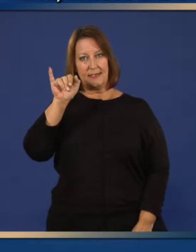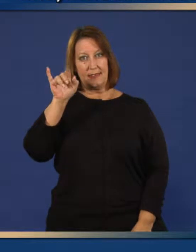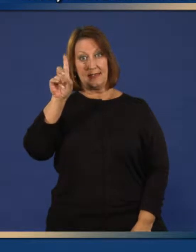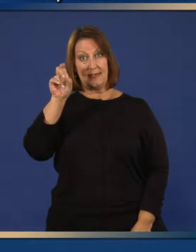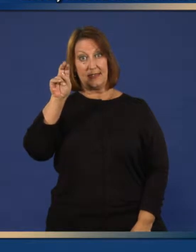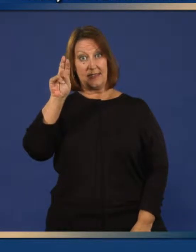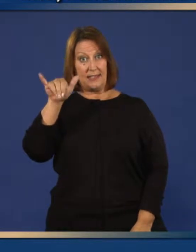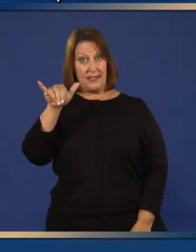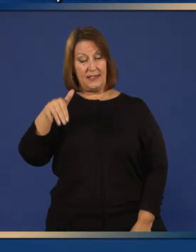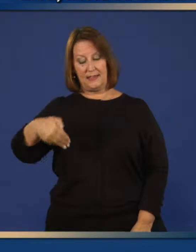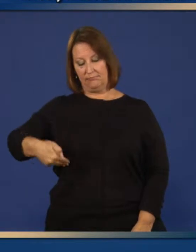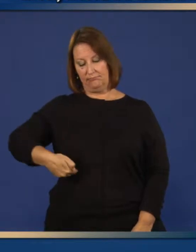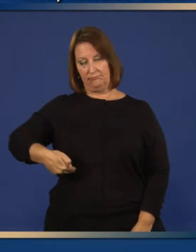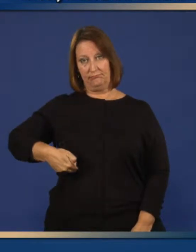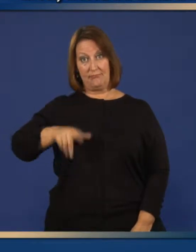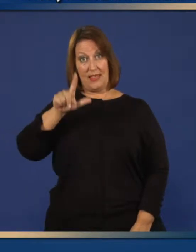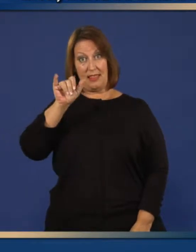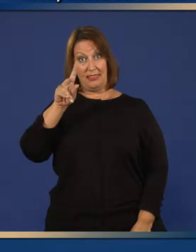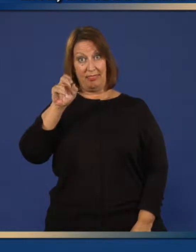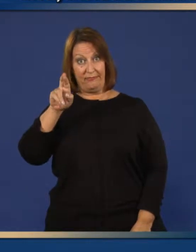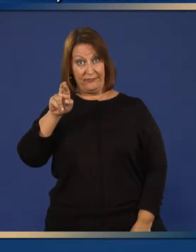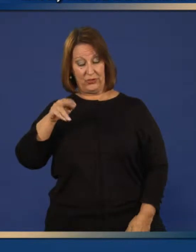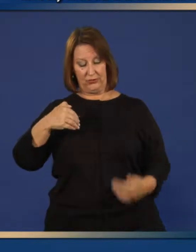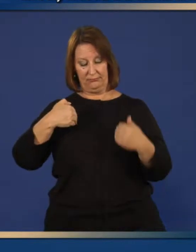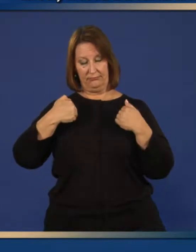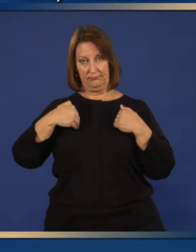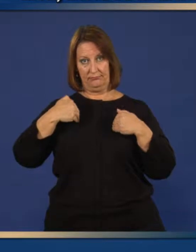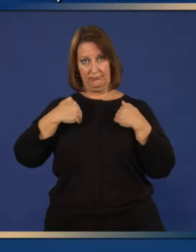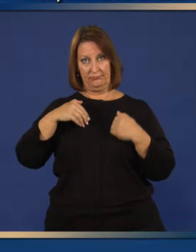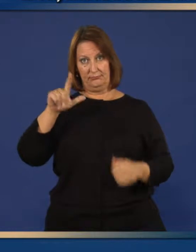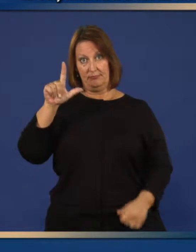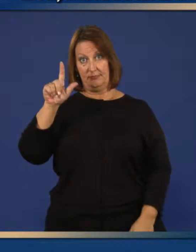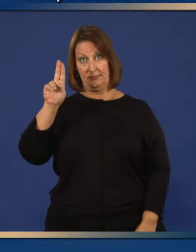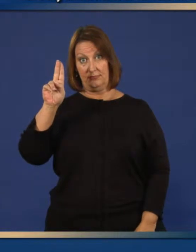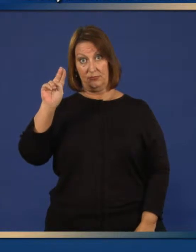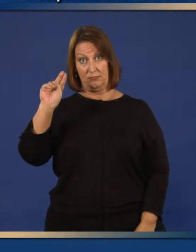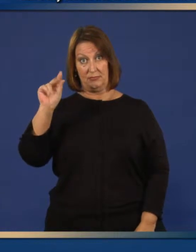liver disease, lung disease,